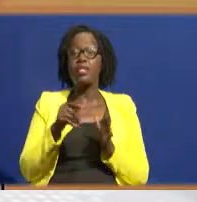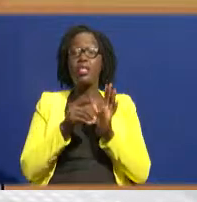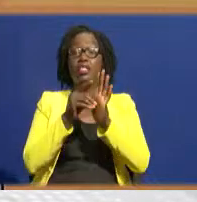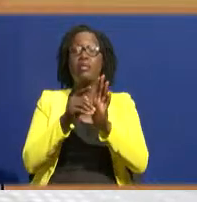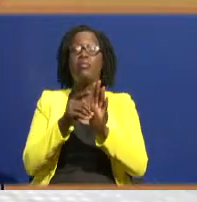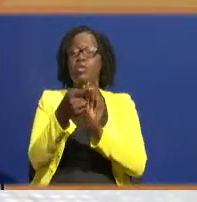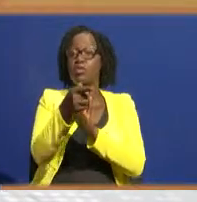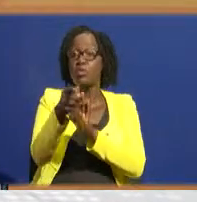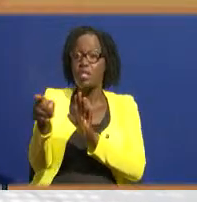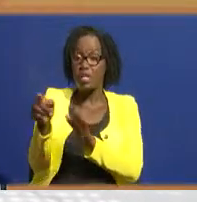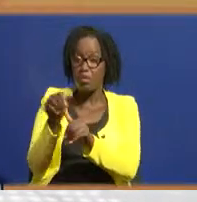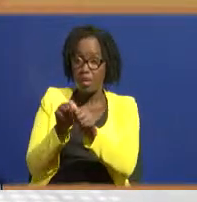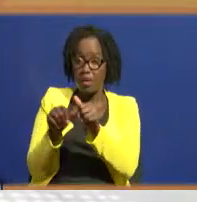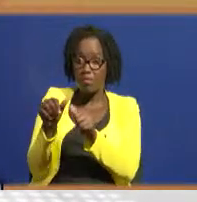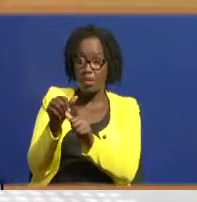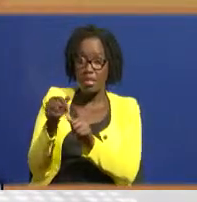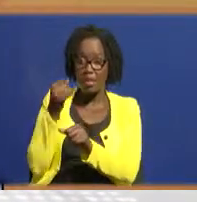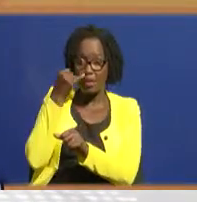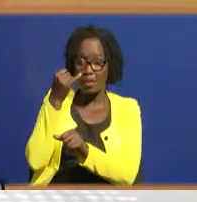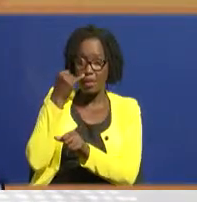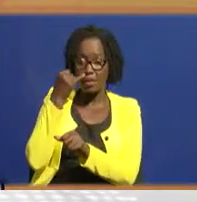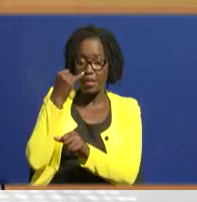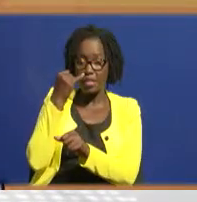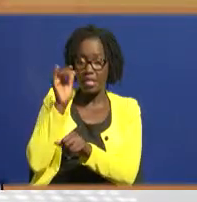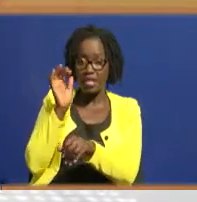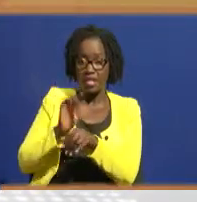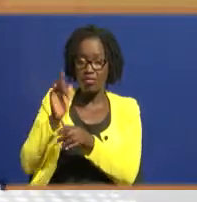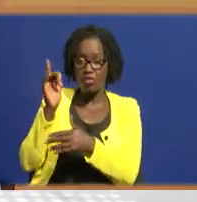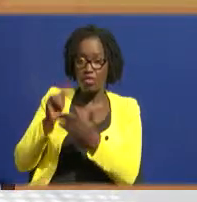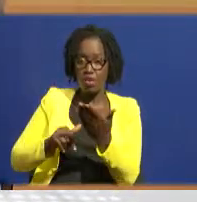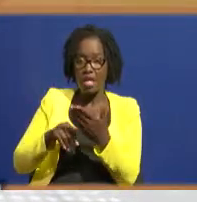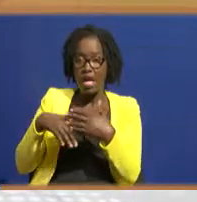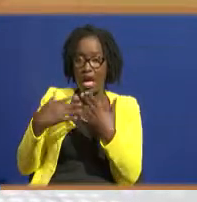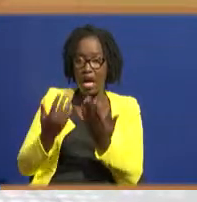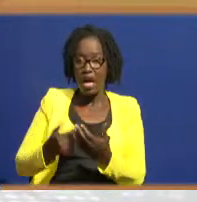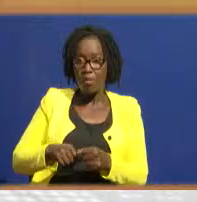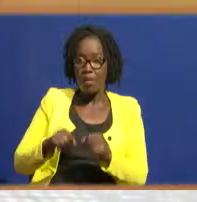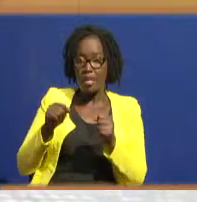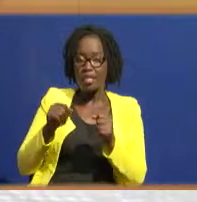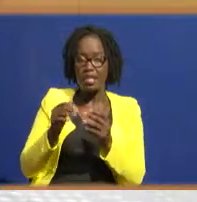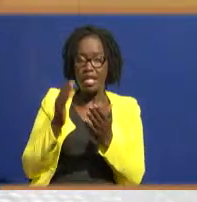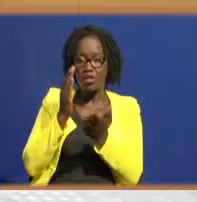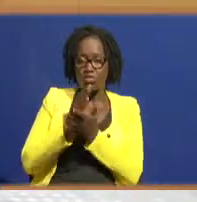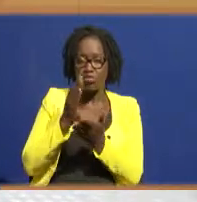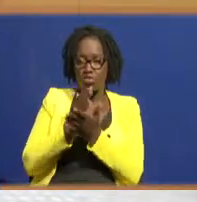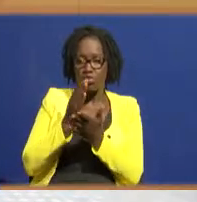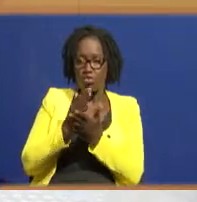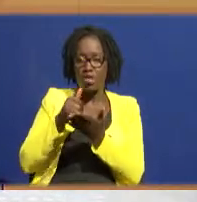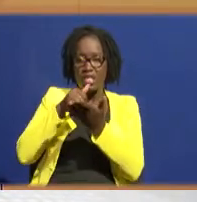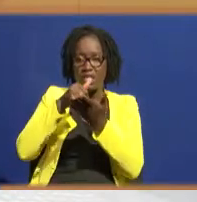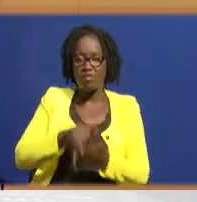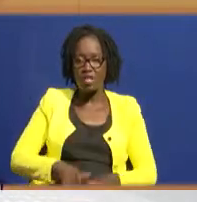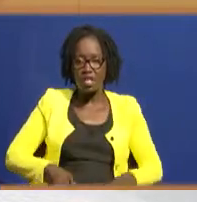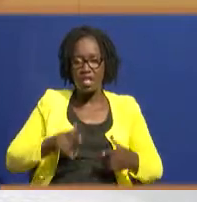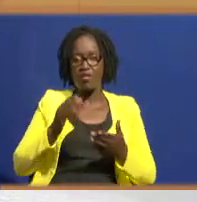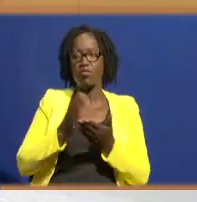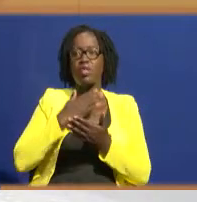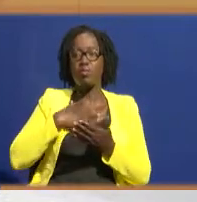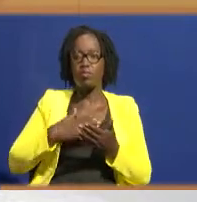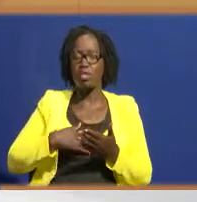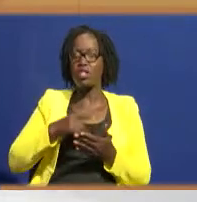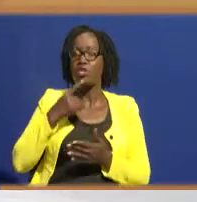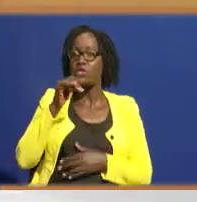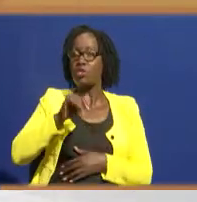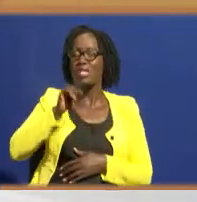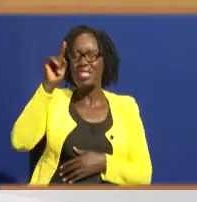them about these drugs and their effect and how much they are able to derail the life of somebody such that is unable